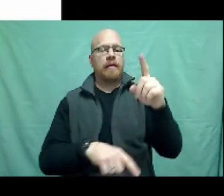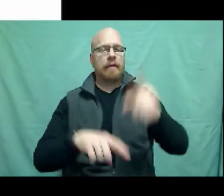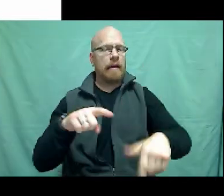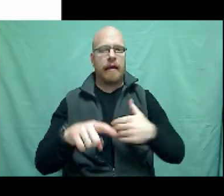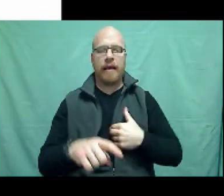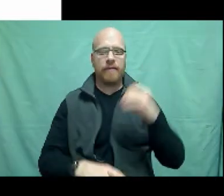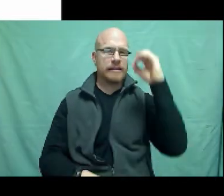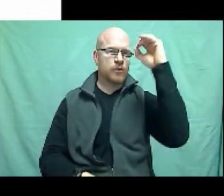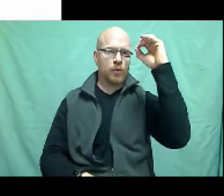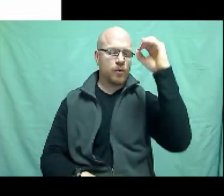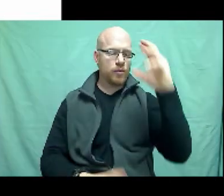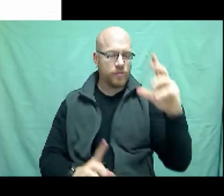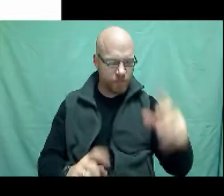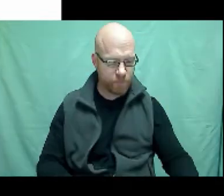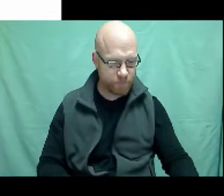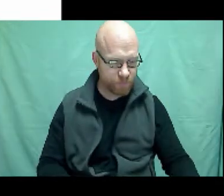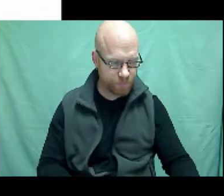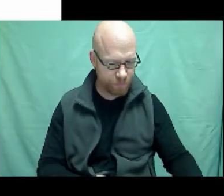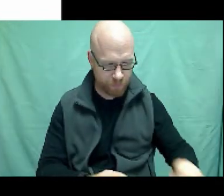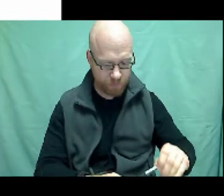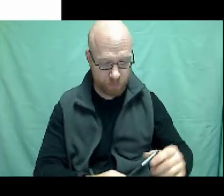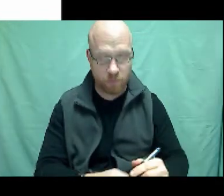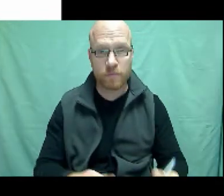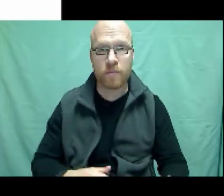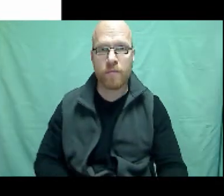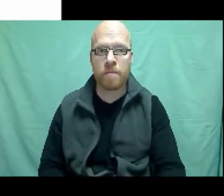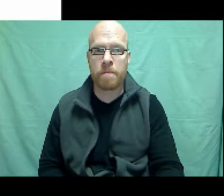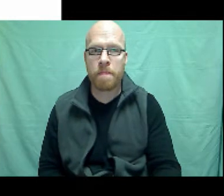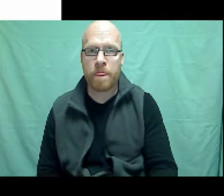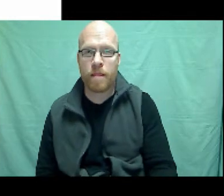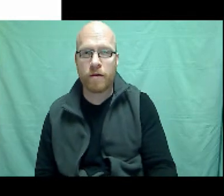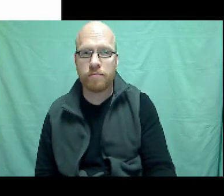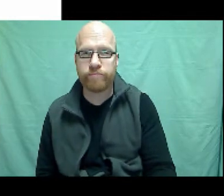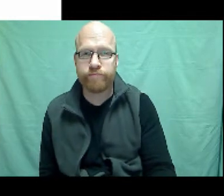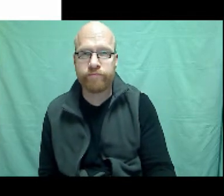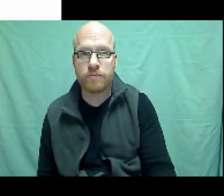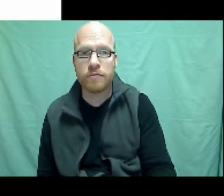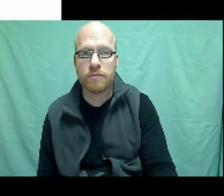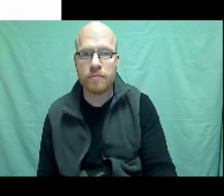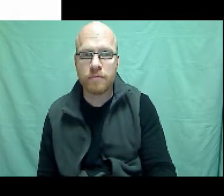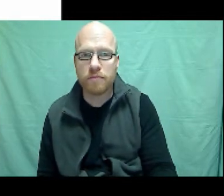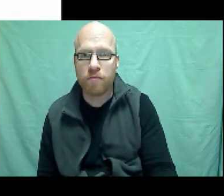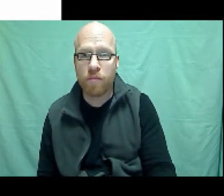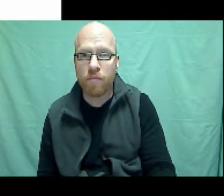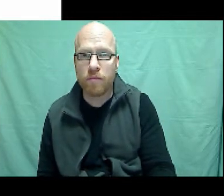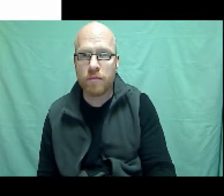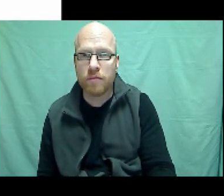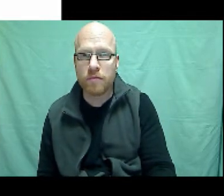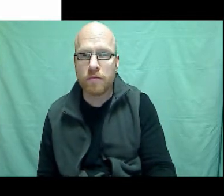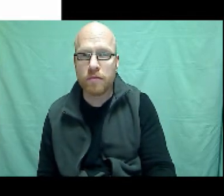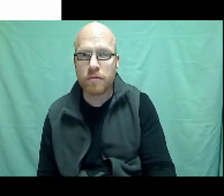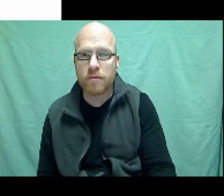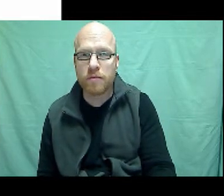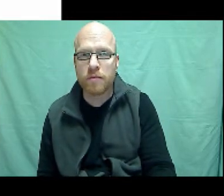answer? It's 1. The one thing we cannot have a equal to 0.